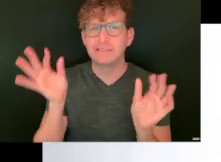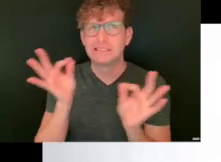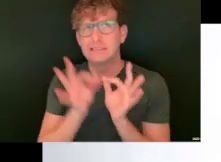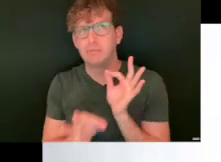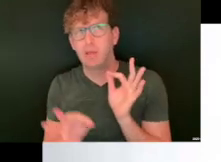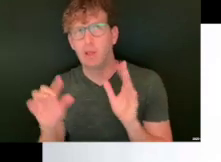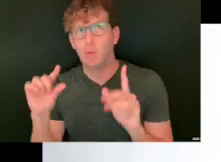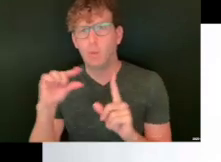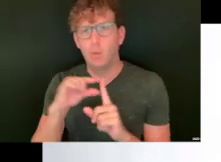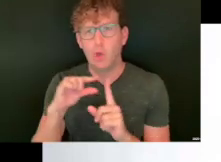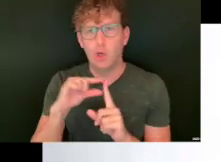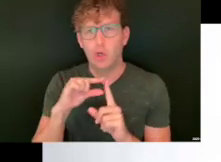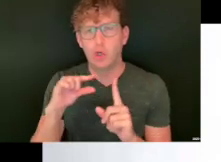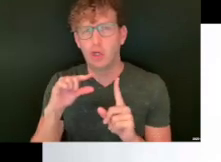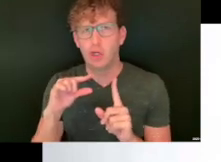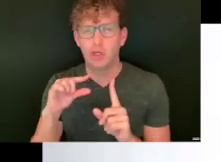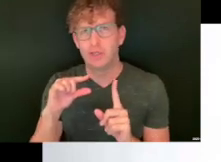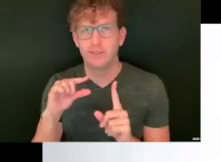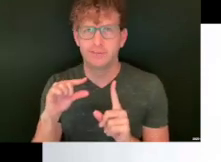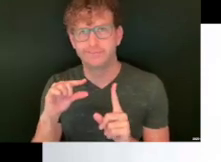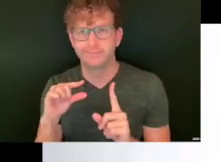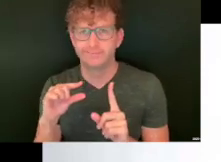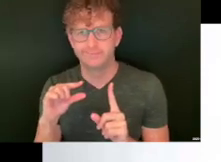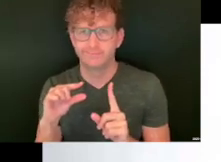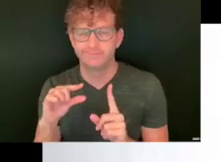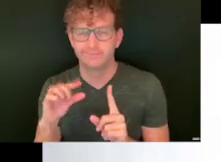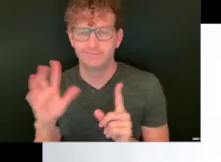making decisions on how to move forward.